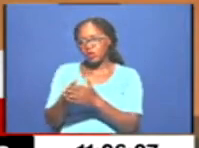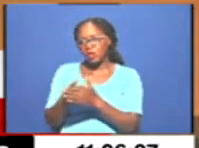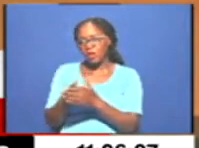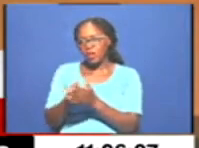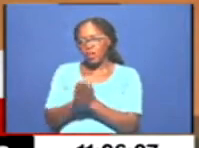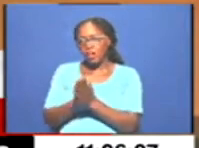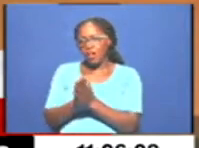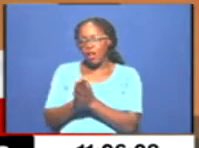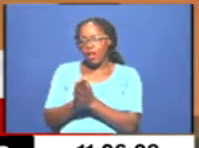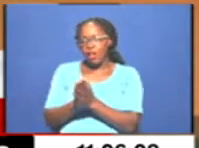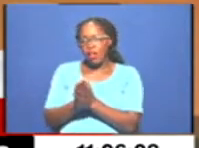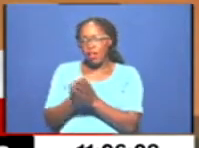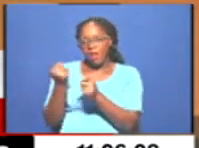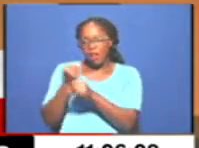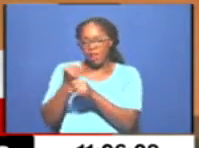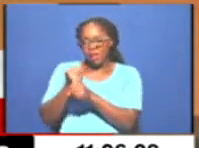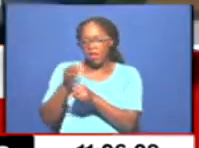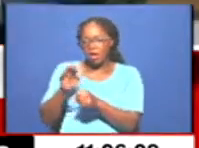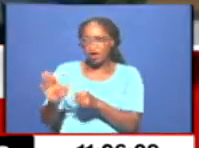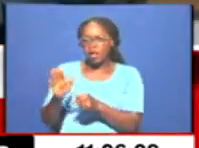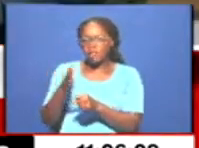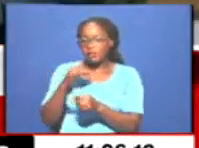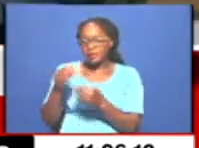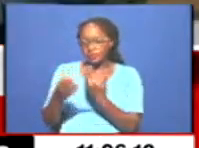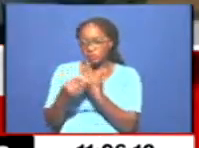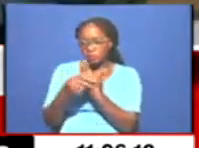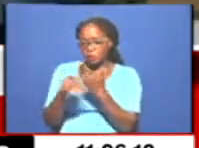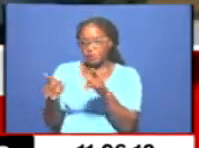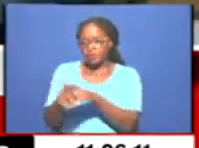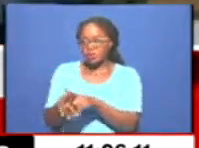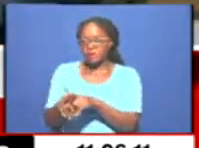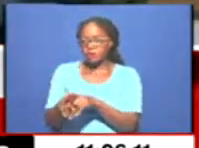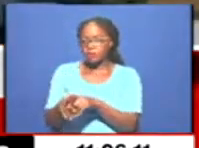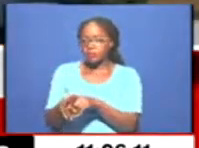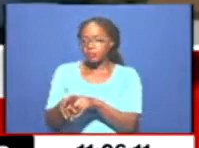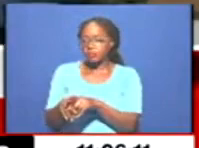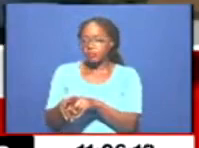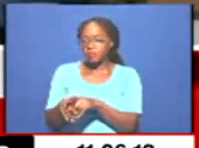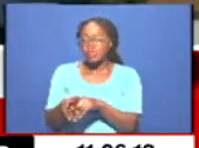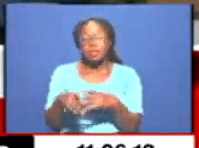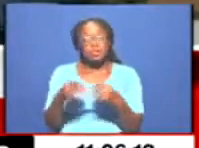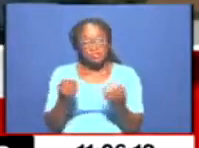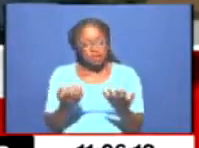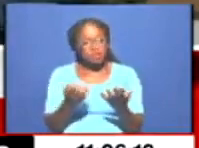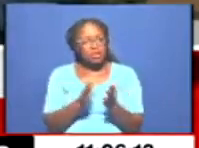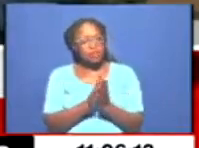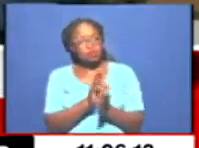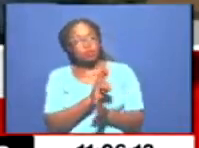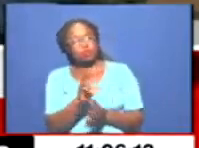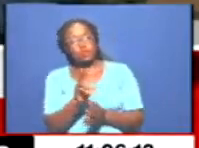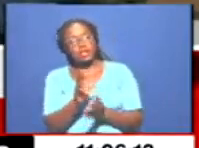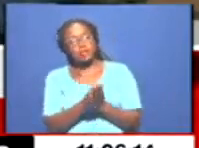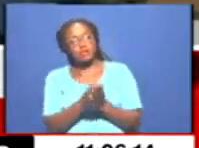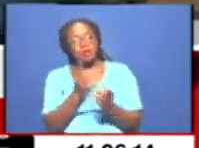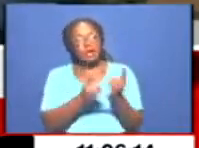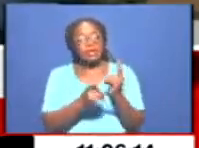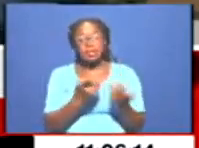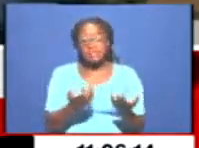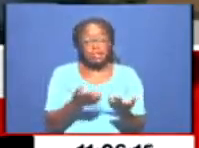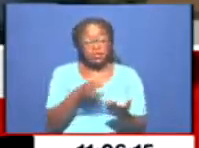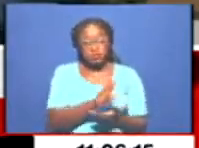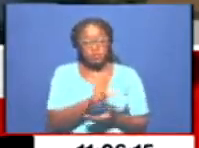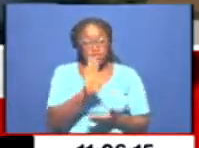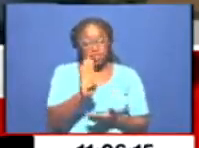she's doing. Those are the steps you want to follow. That there are She's going to be looking at your athletes in Birmingham. Yes.